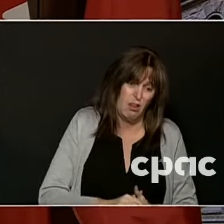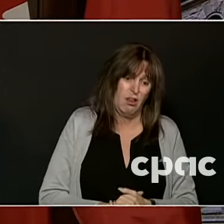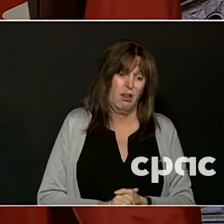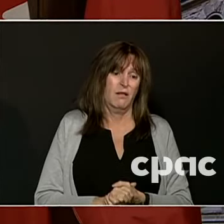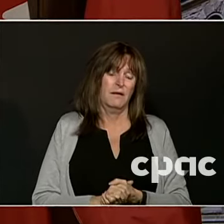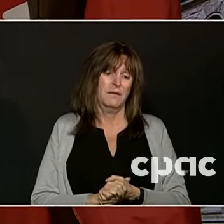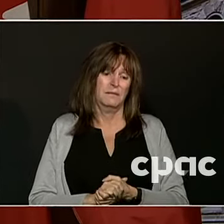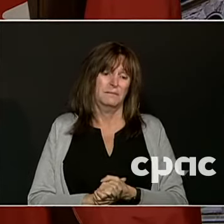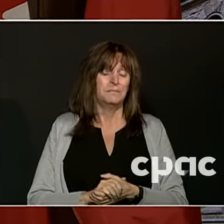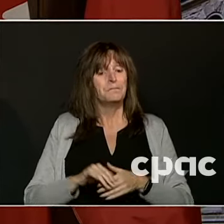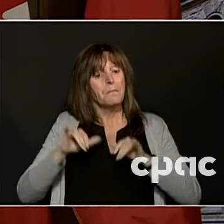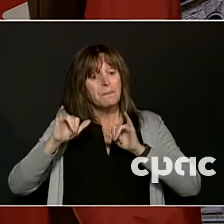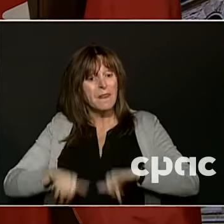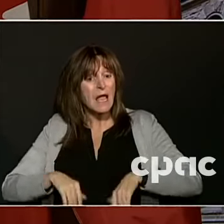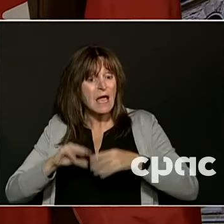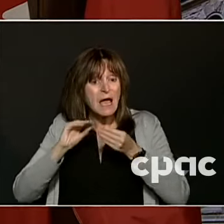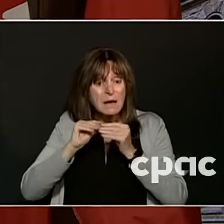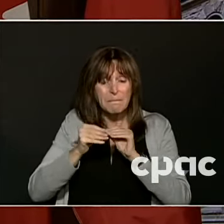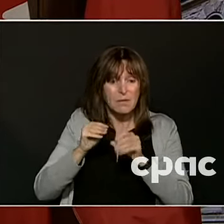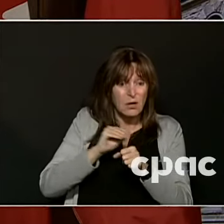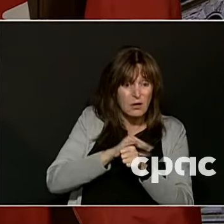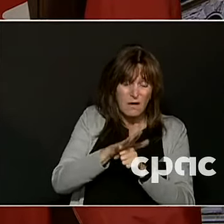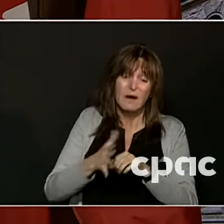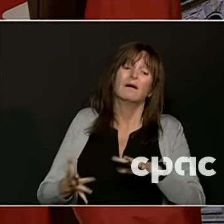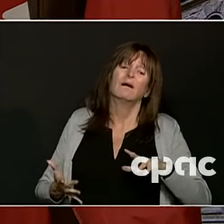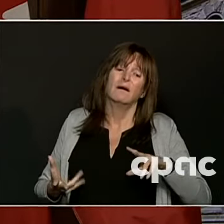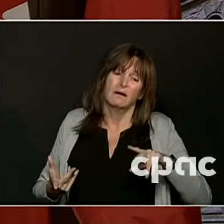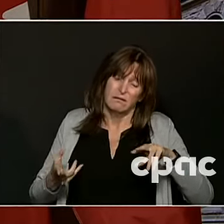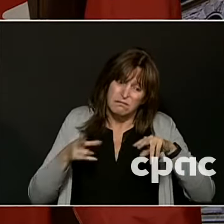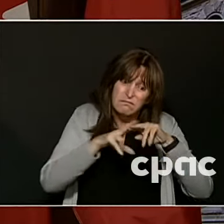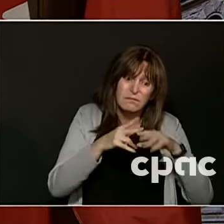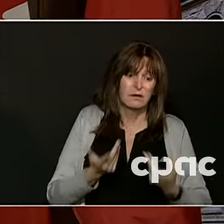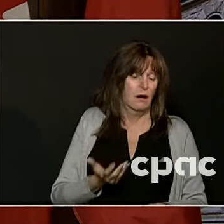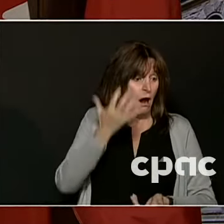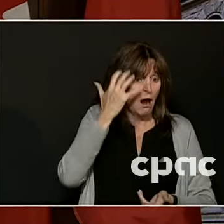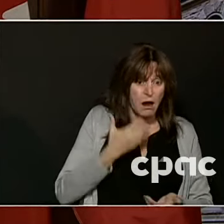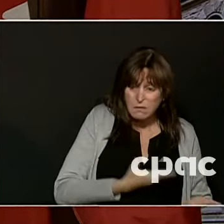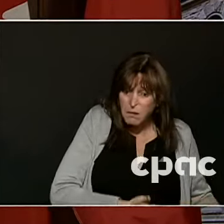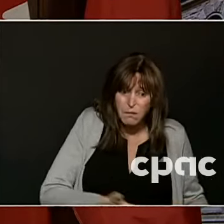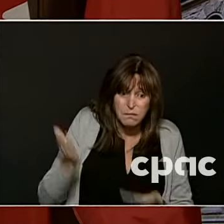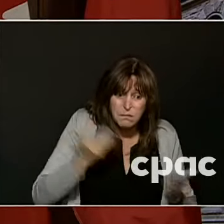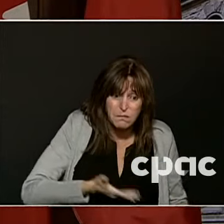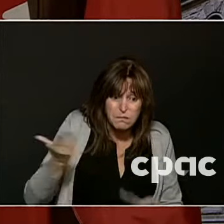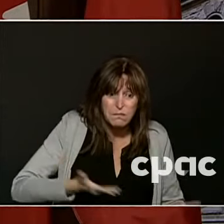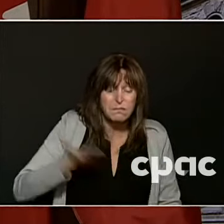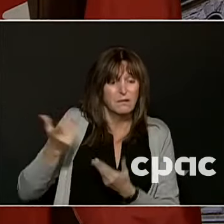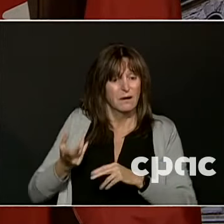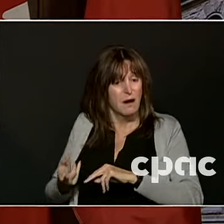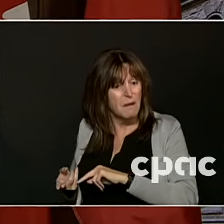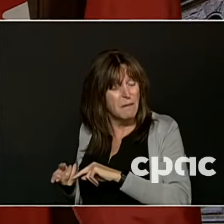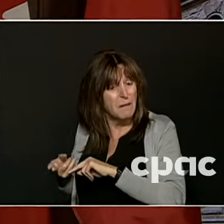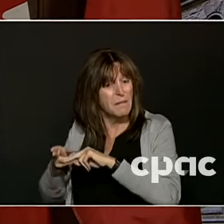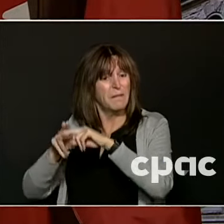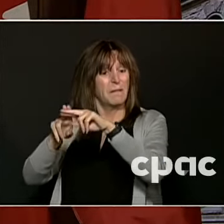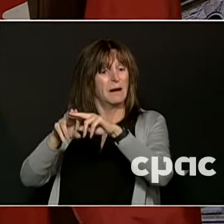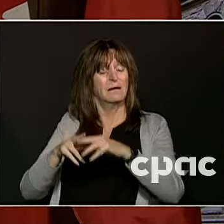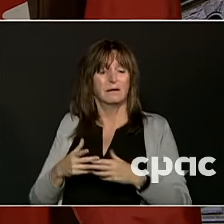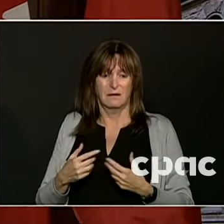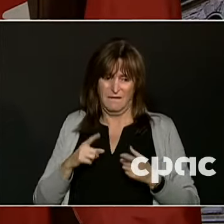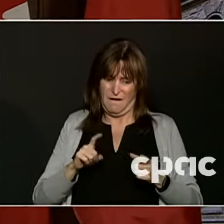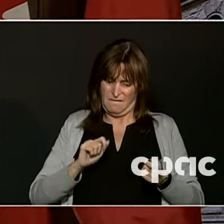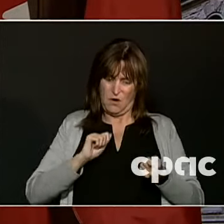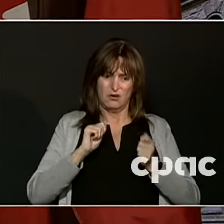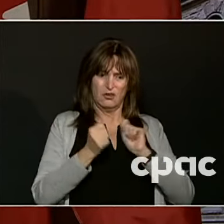now growing substantially as well, there are some changes in how COVID is being treated, which are positive and which should